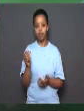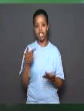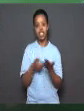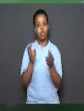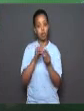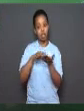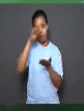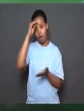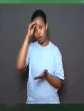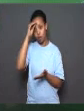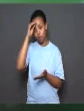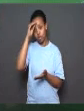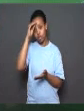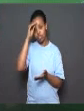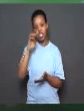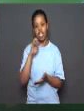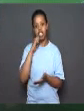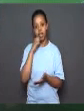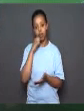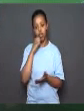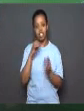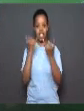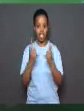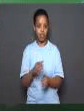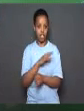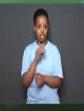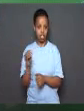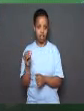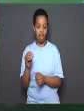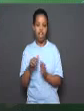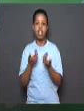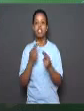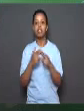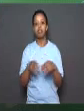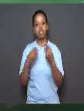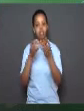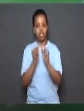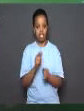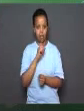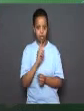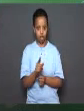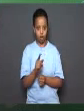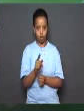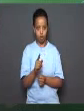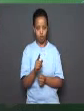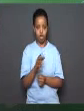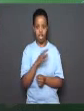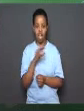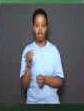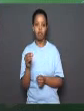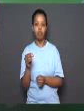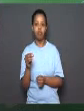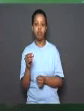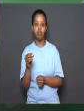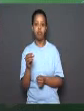the classification and naming of enzymes. I find the history